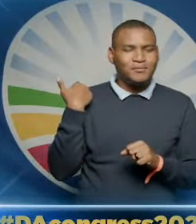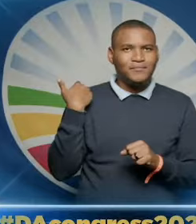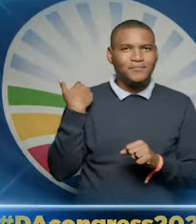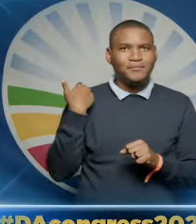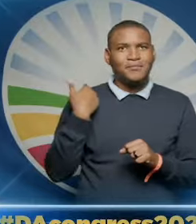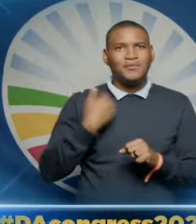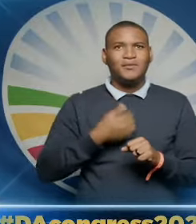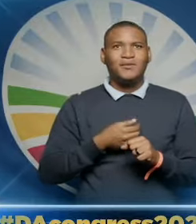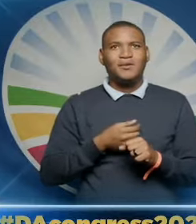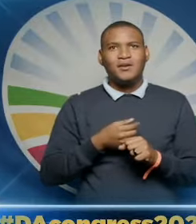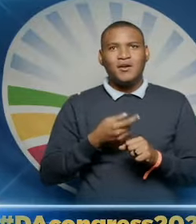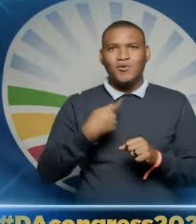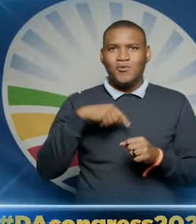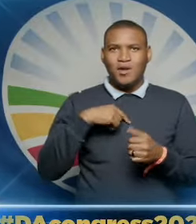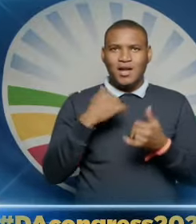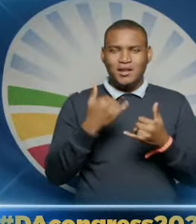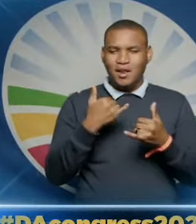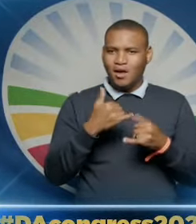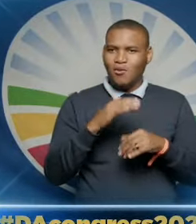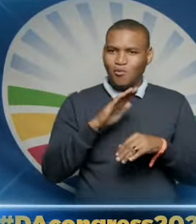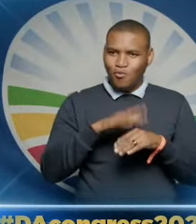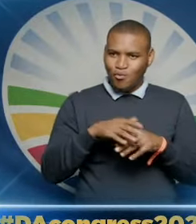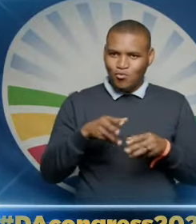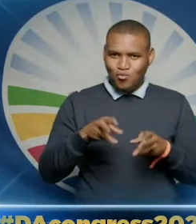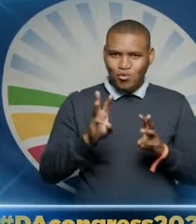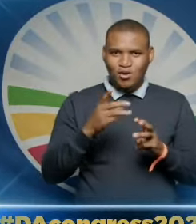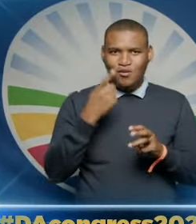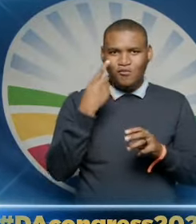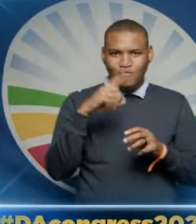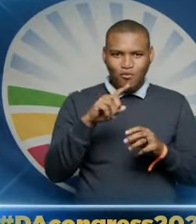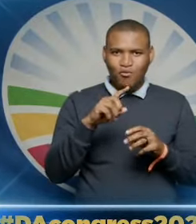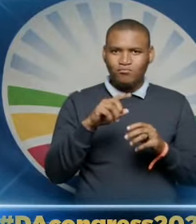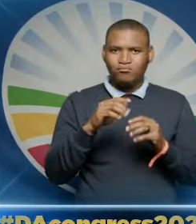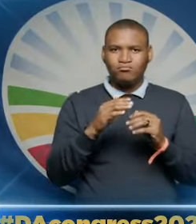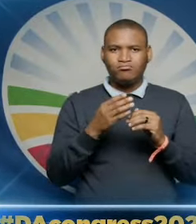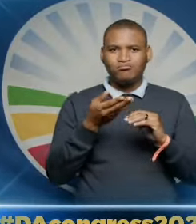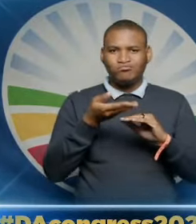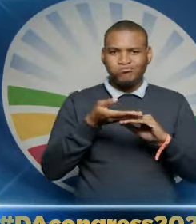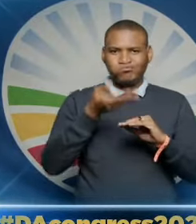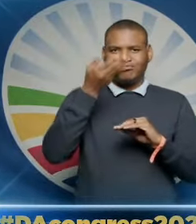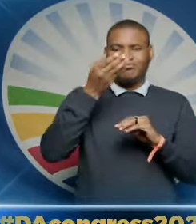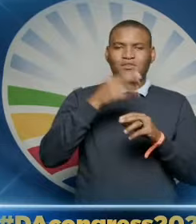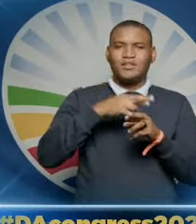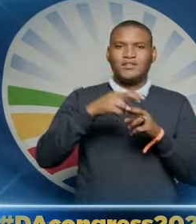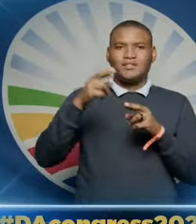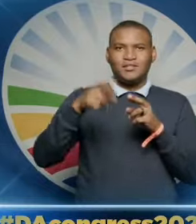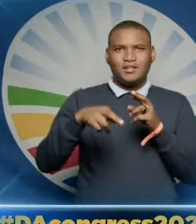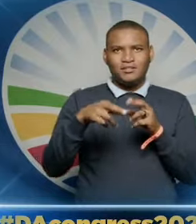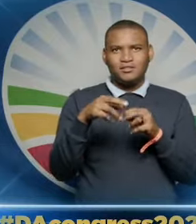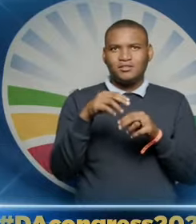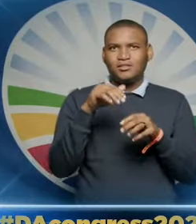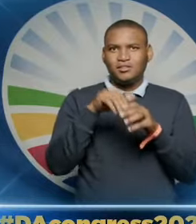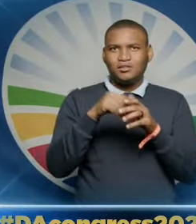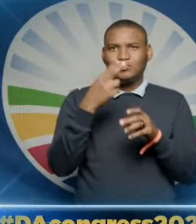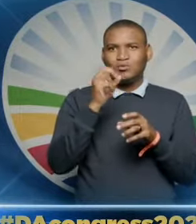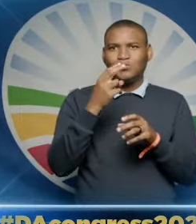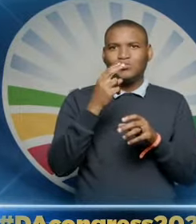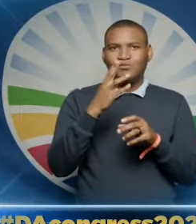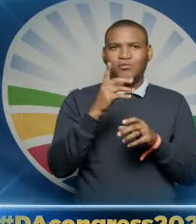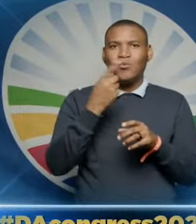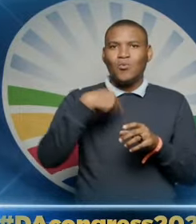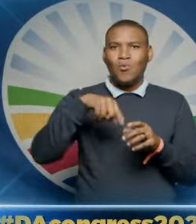And we are now on track for a record result in 2024, where we must bring